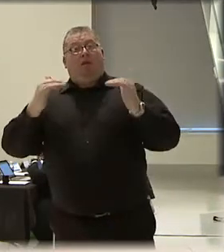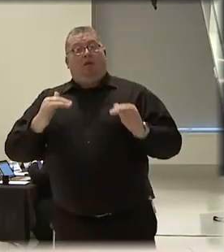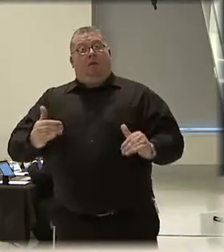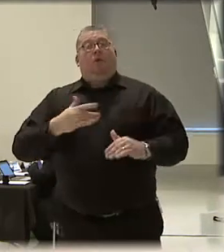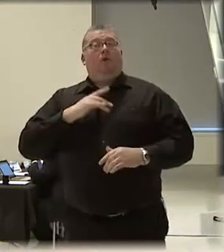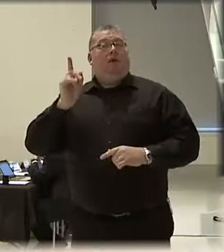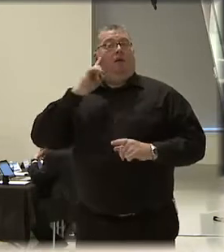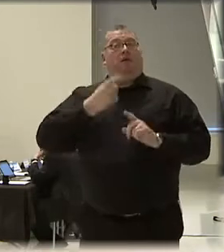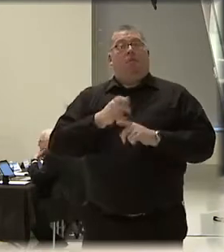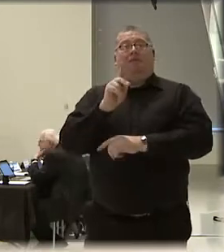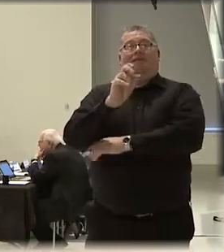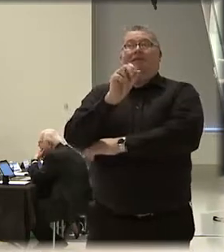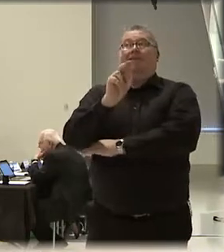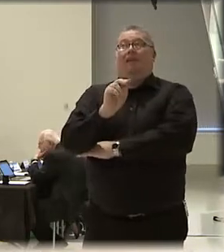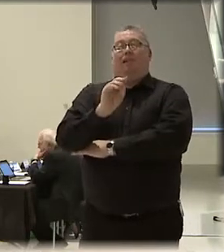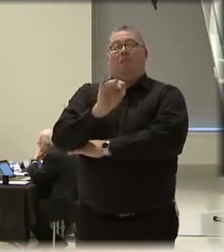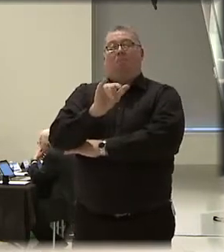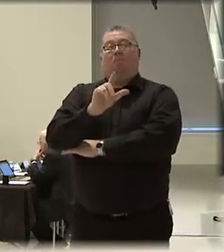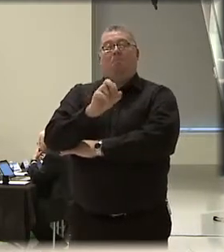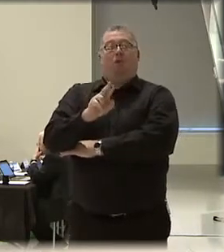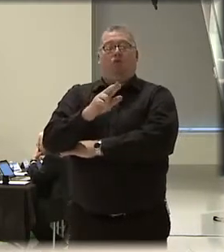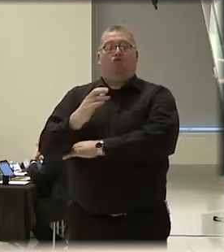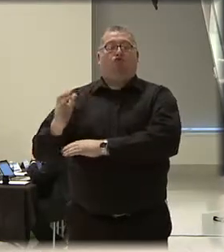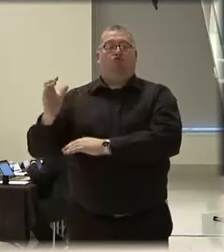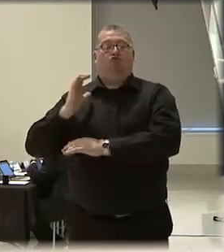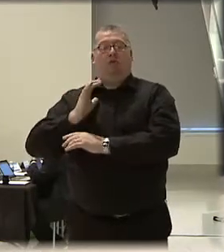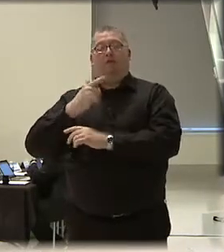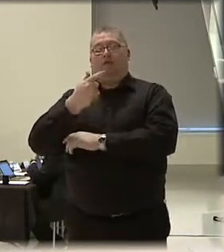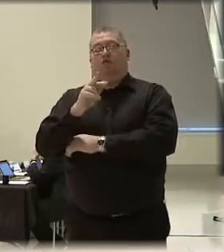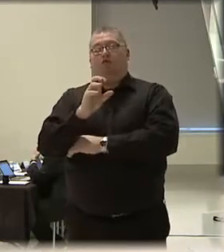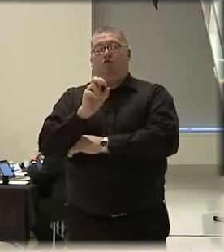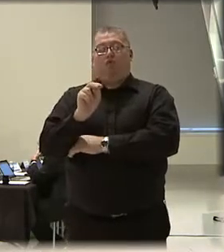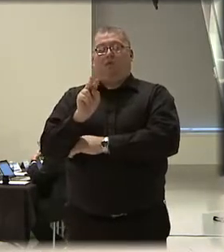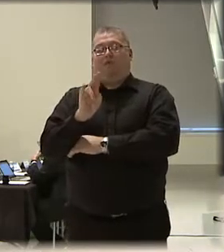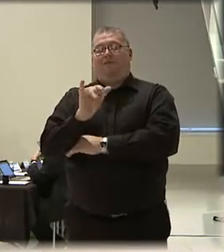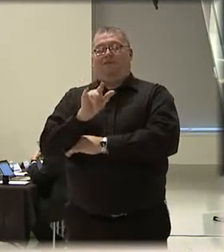from Ken Miller, Chief of the Greenville Police Department.